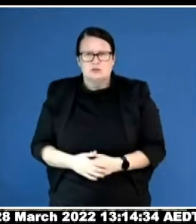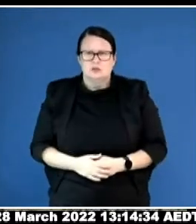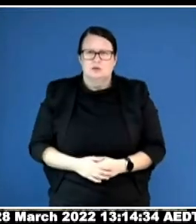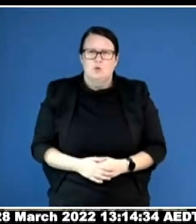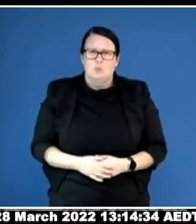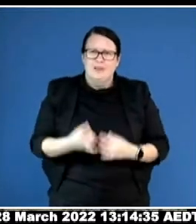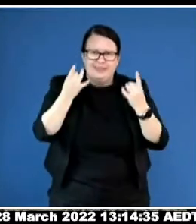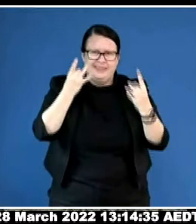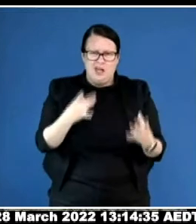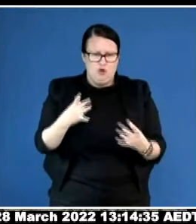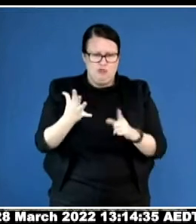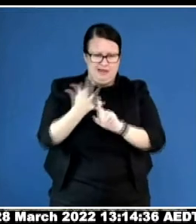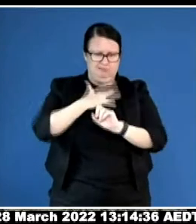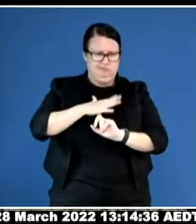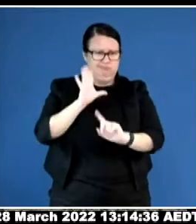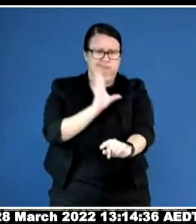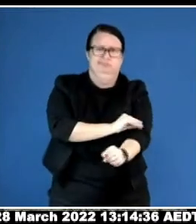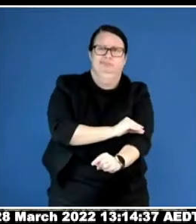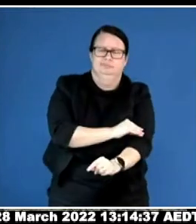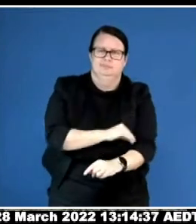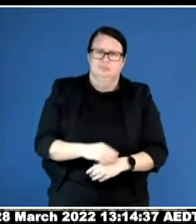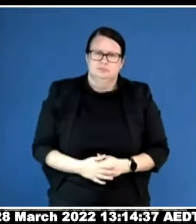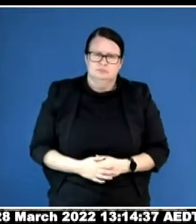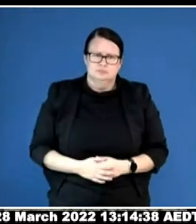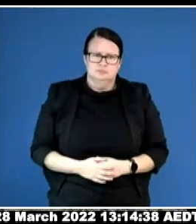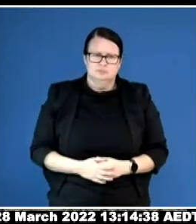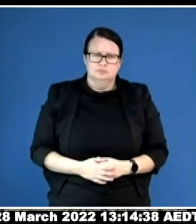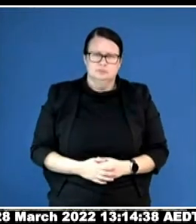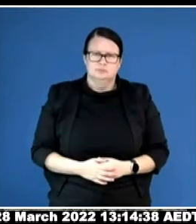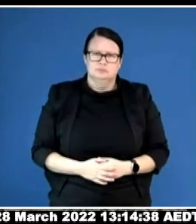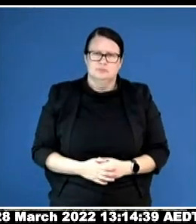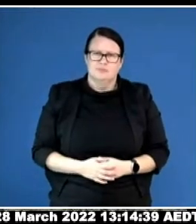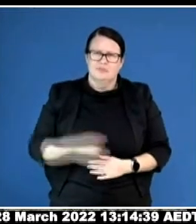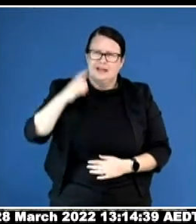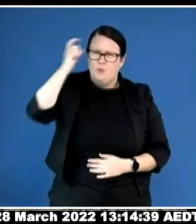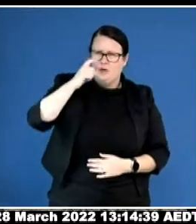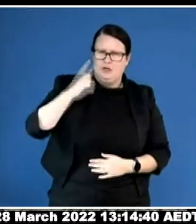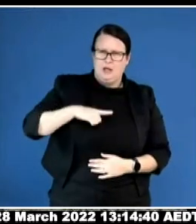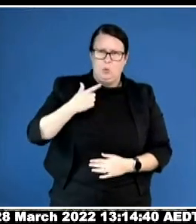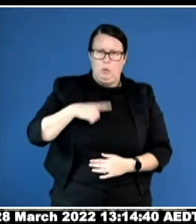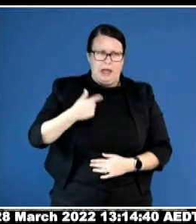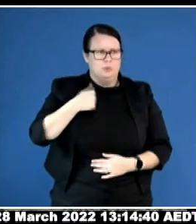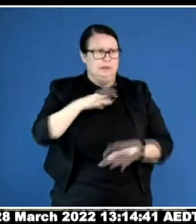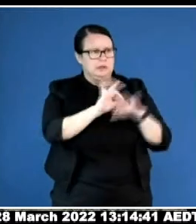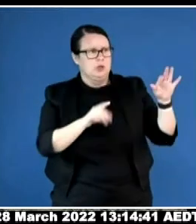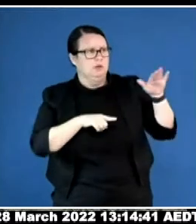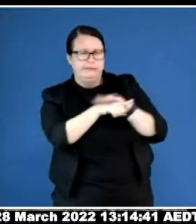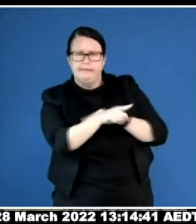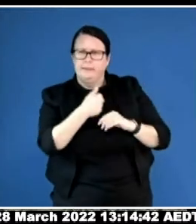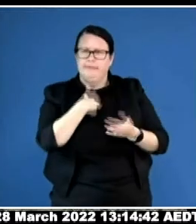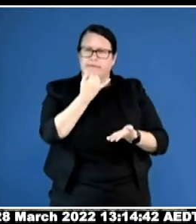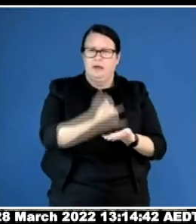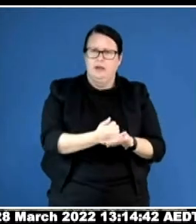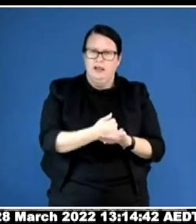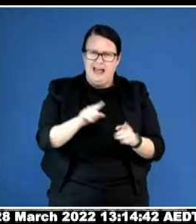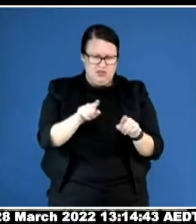and, you know, completely uninformed position, and wondering why that we're failing. Mm-hmm. And it keeps getting put back on us. And